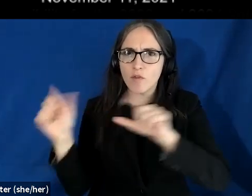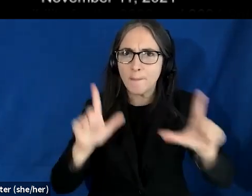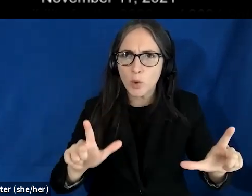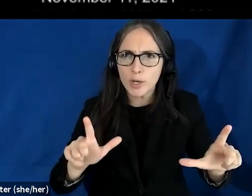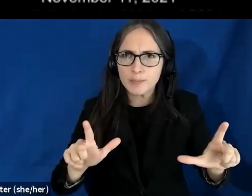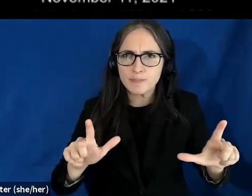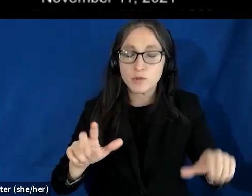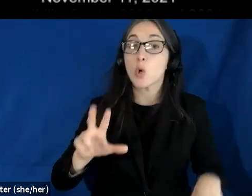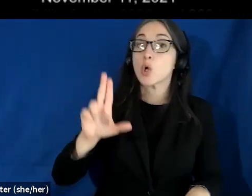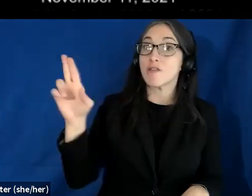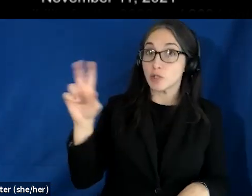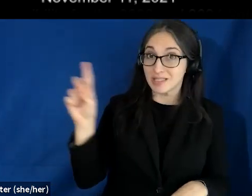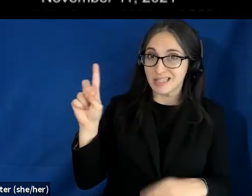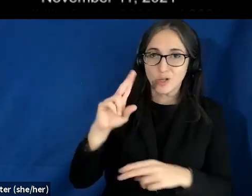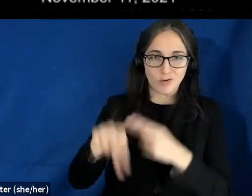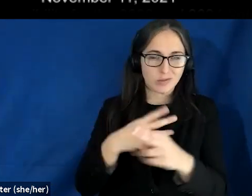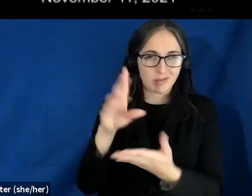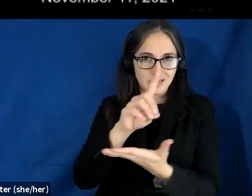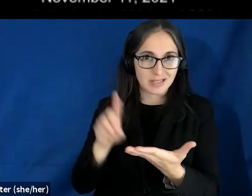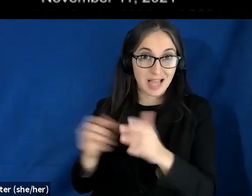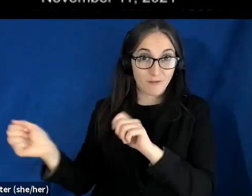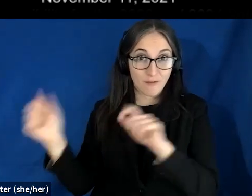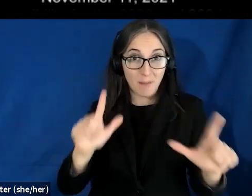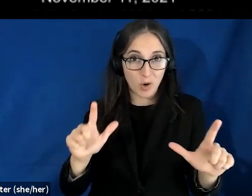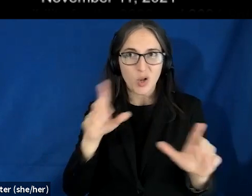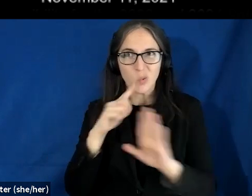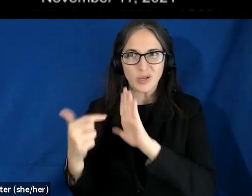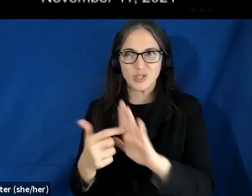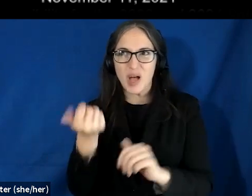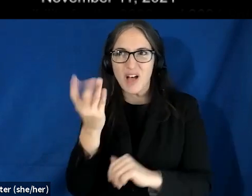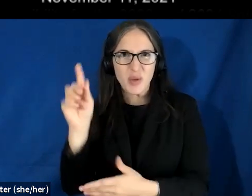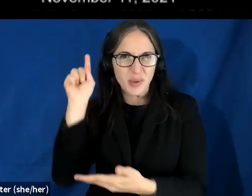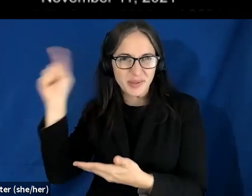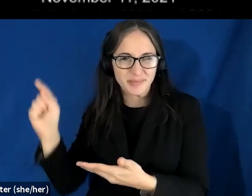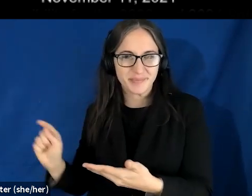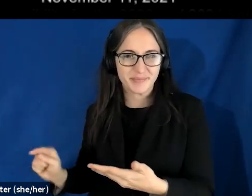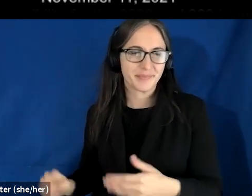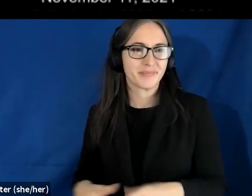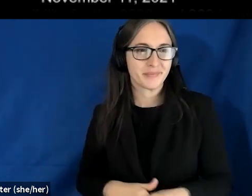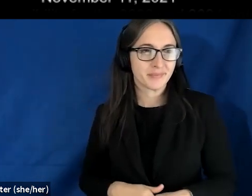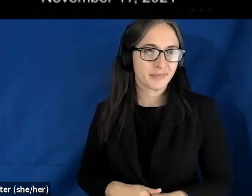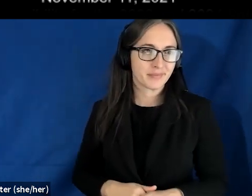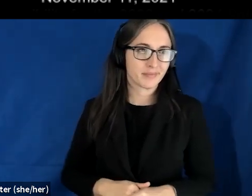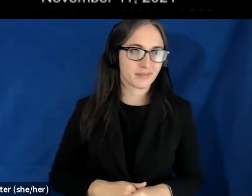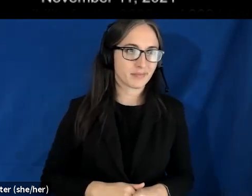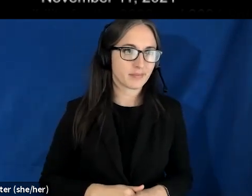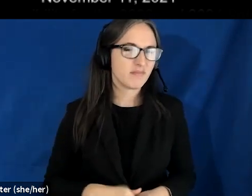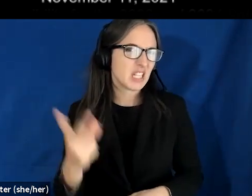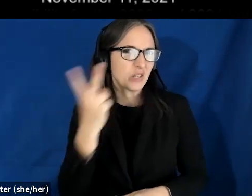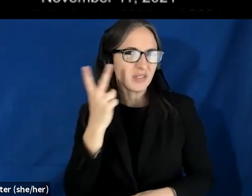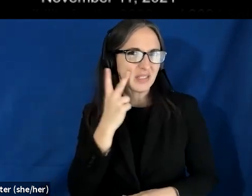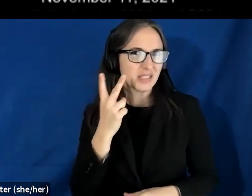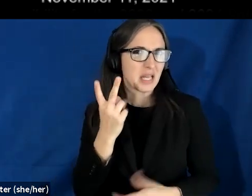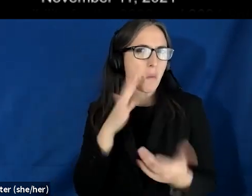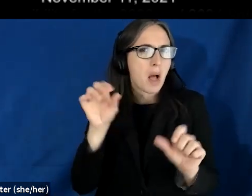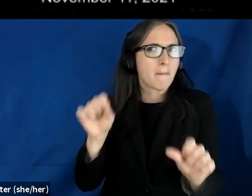so universal design is a framework. I'll go through a few of these in our short time here today to say how this might play out.